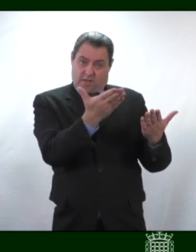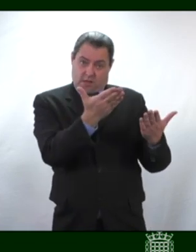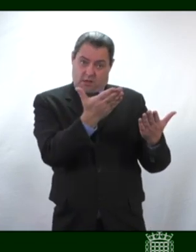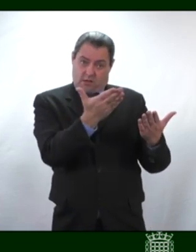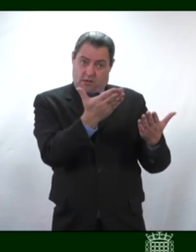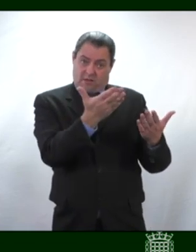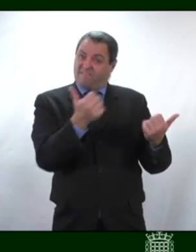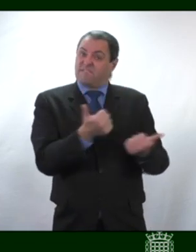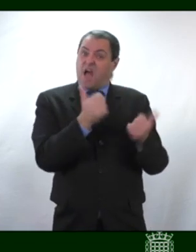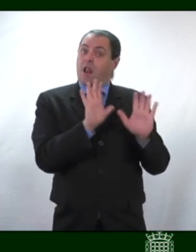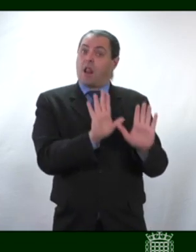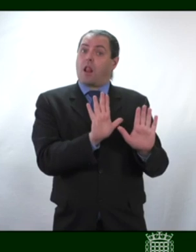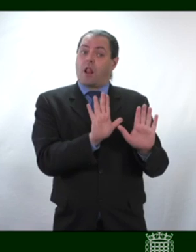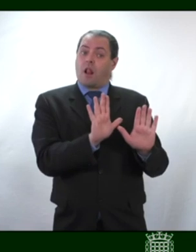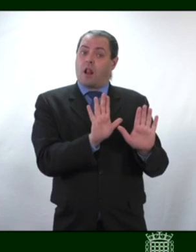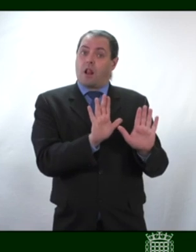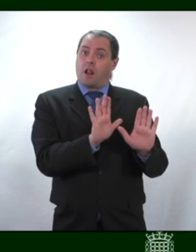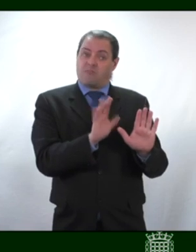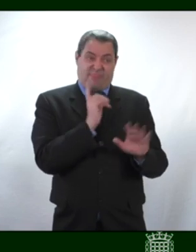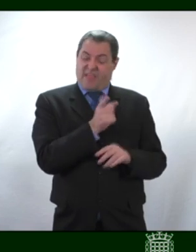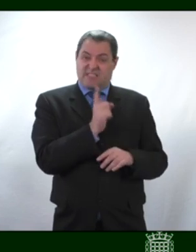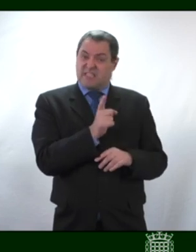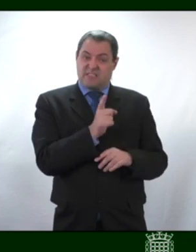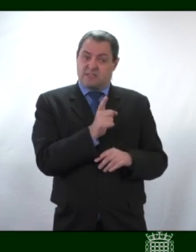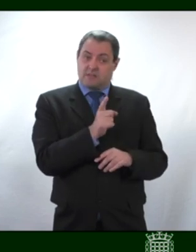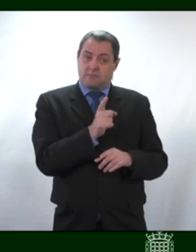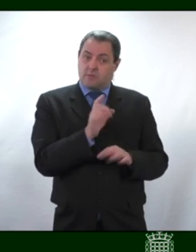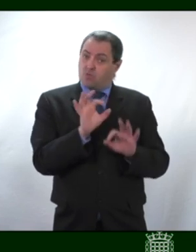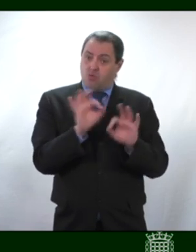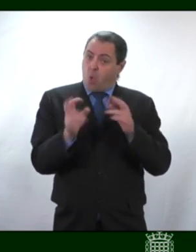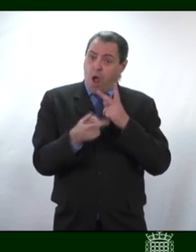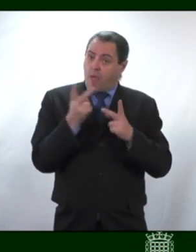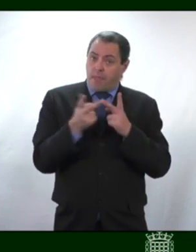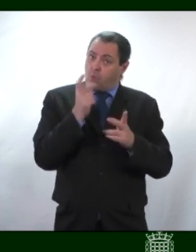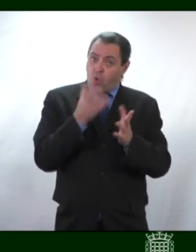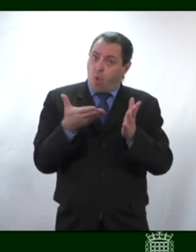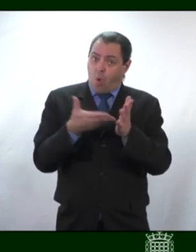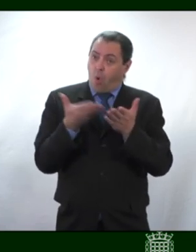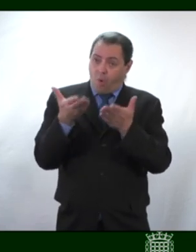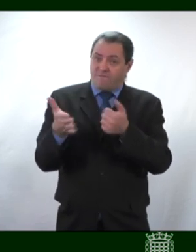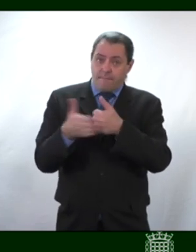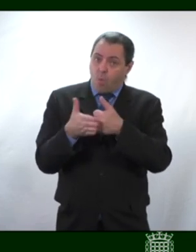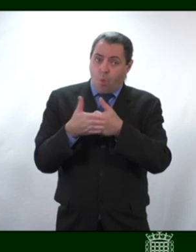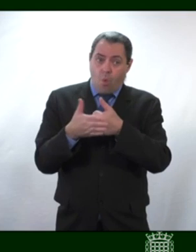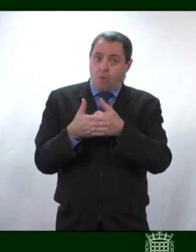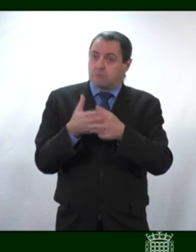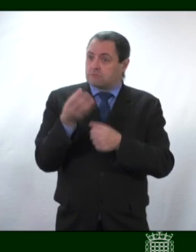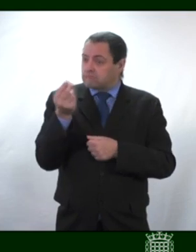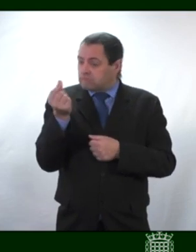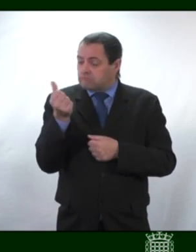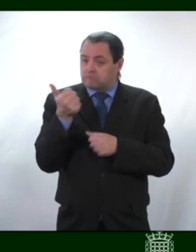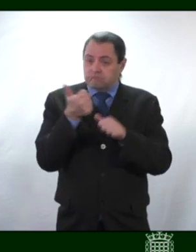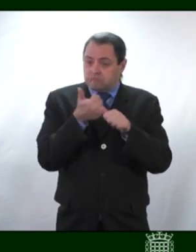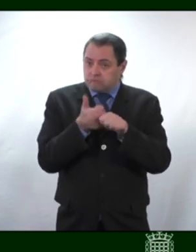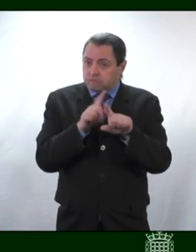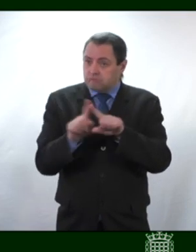that anyone else could expect to receive, and no one else will get any more, particularly in terms of revenue or resources, than has been offered to